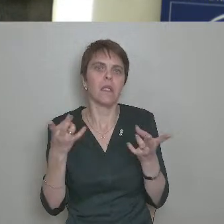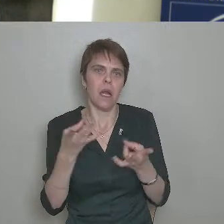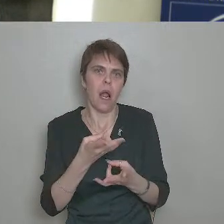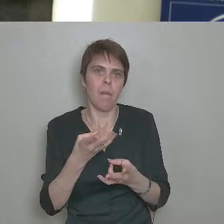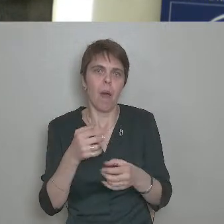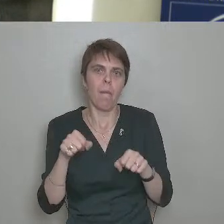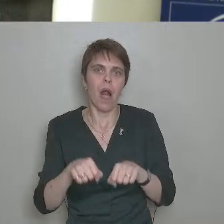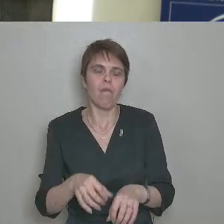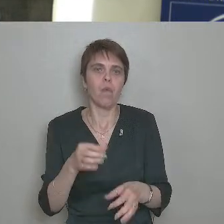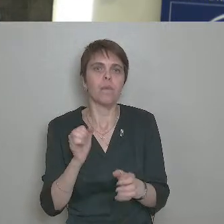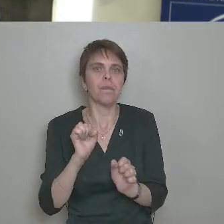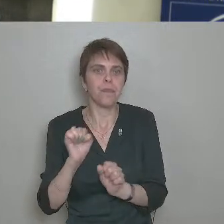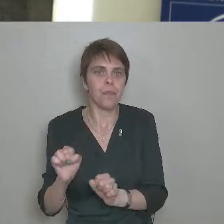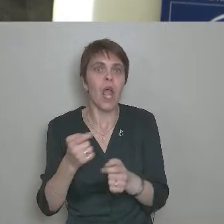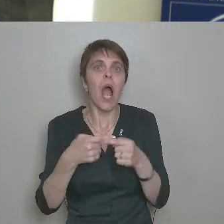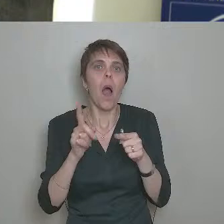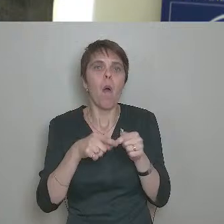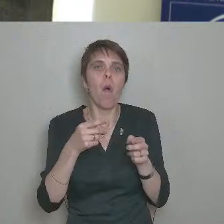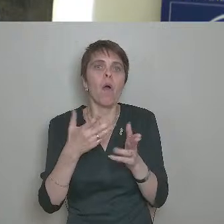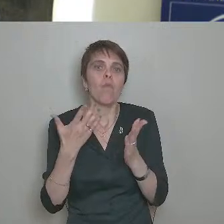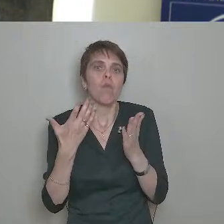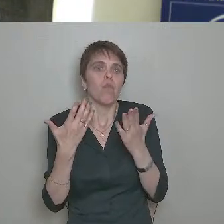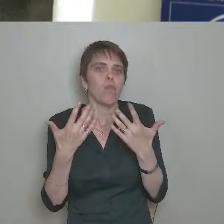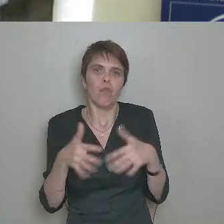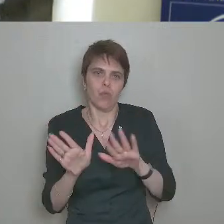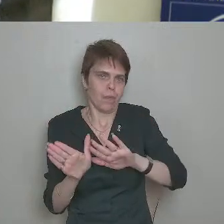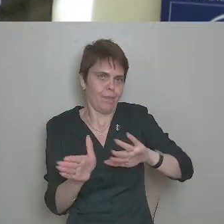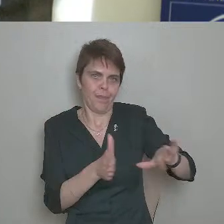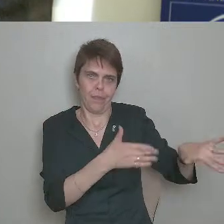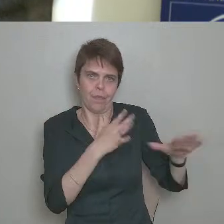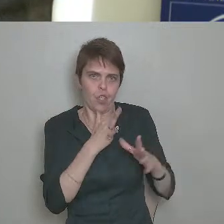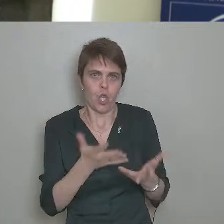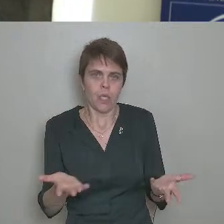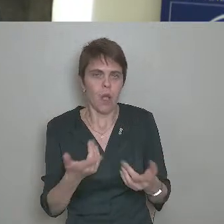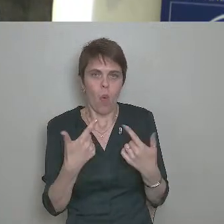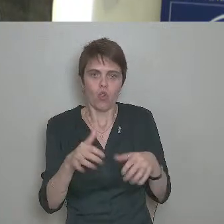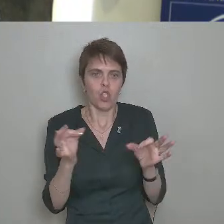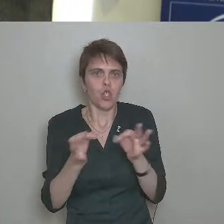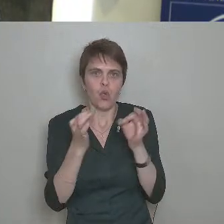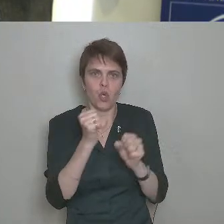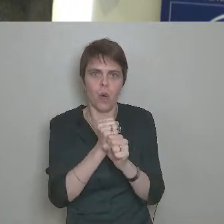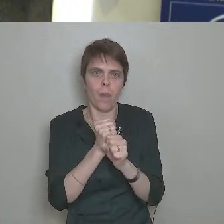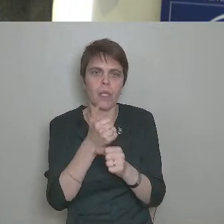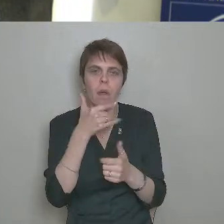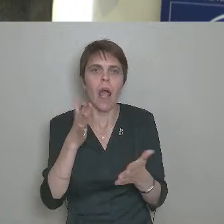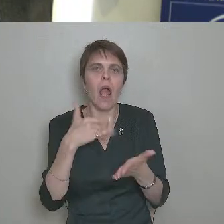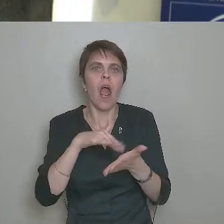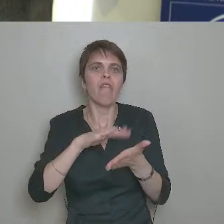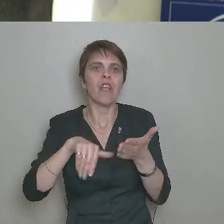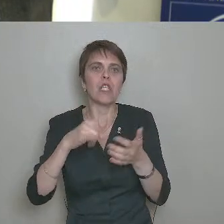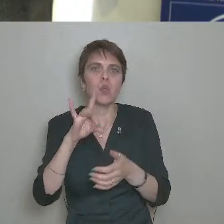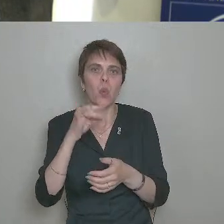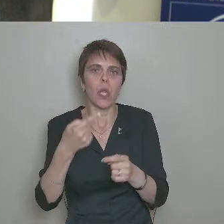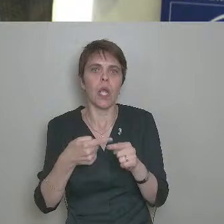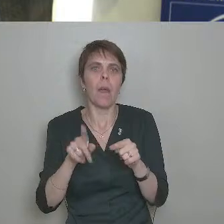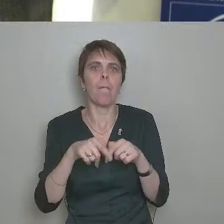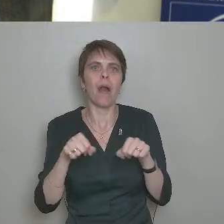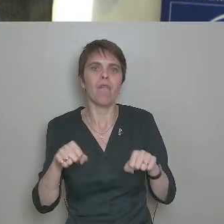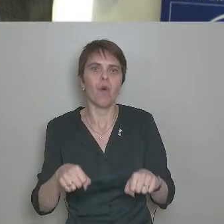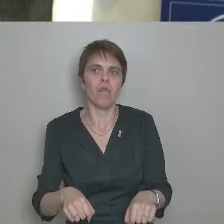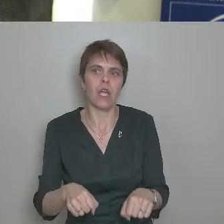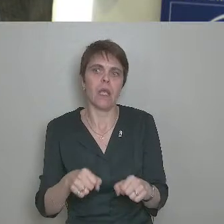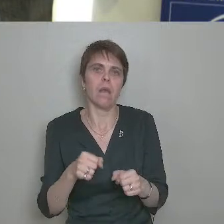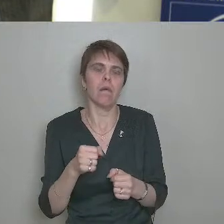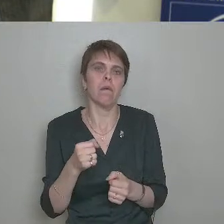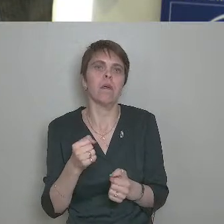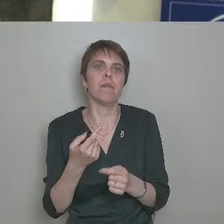that there was a violation, the rights to be protected, but it was too late. So effective